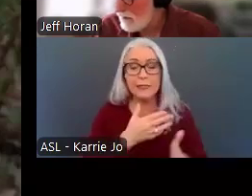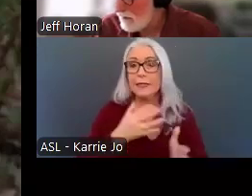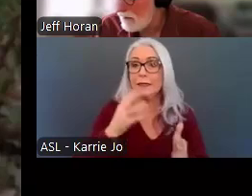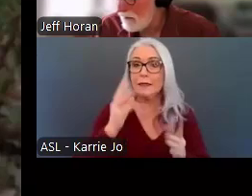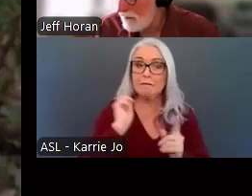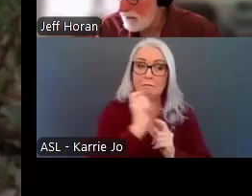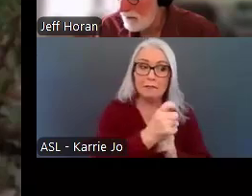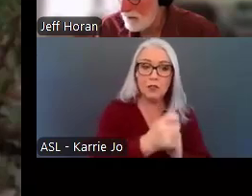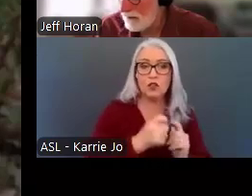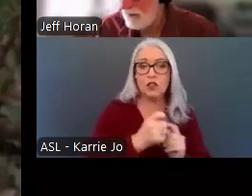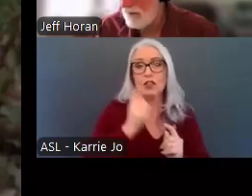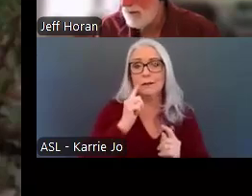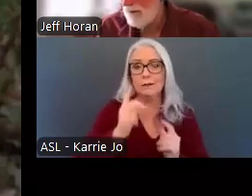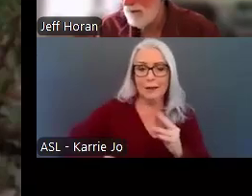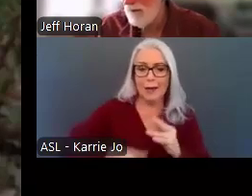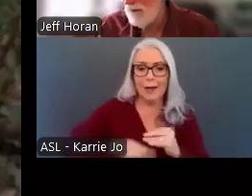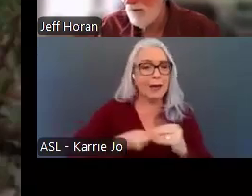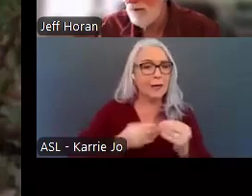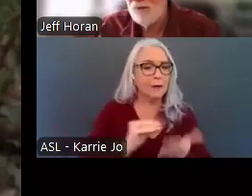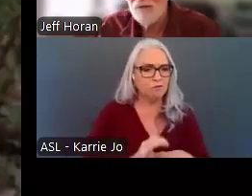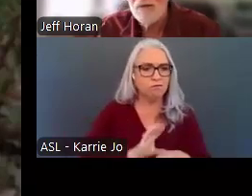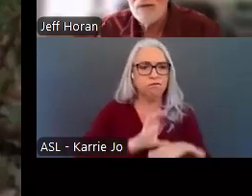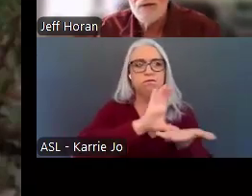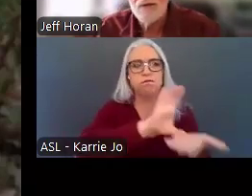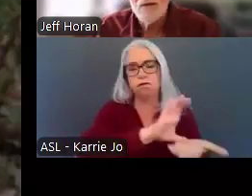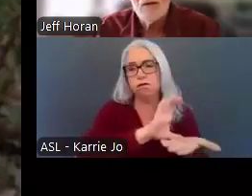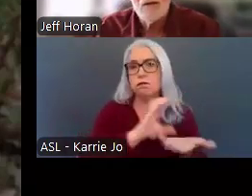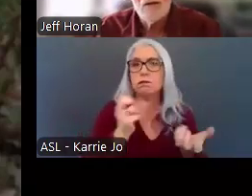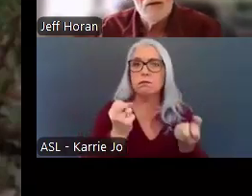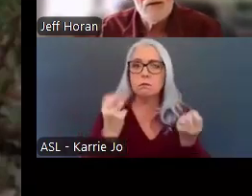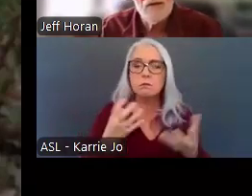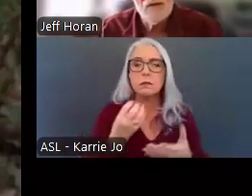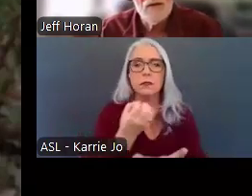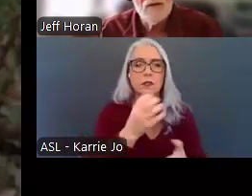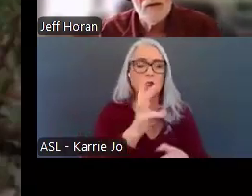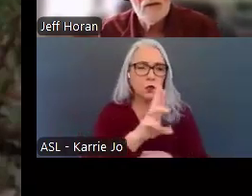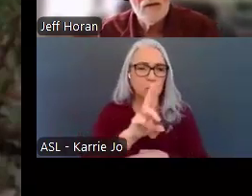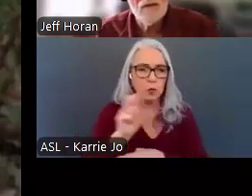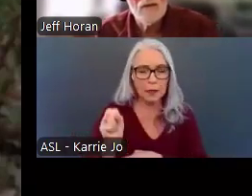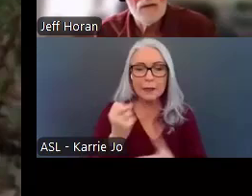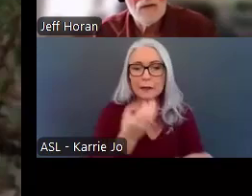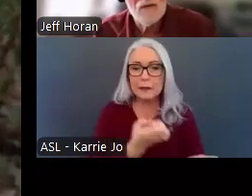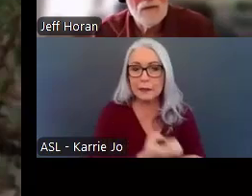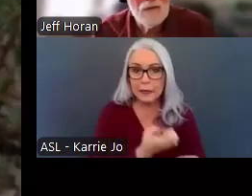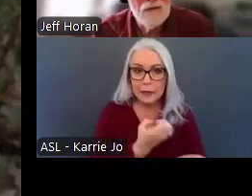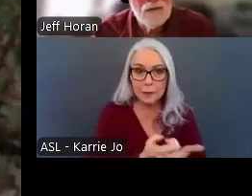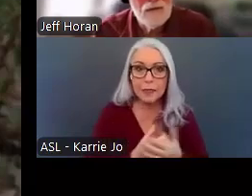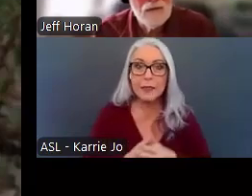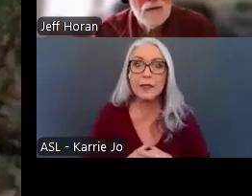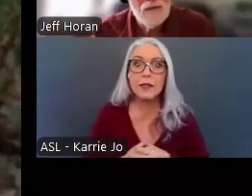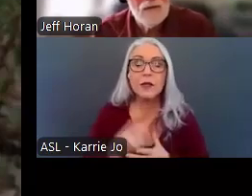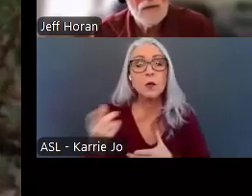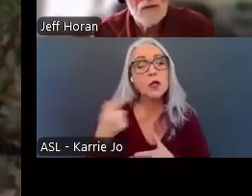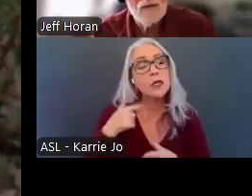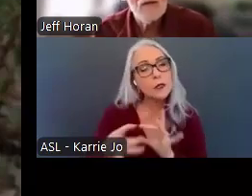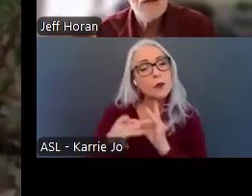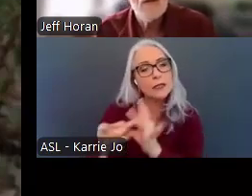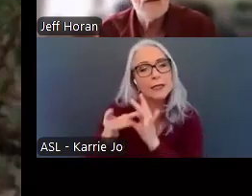dollars to the U.S. economy. We know that greater biodiversity is associated with human